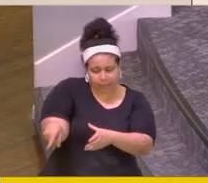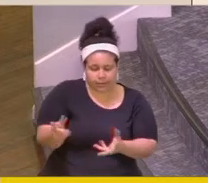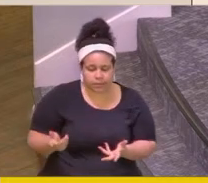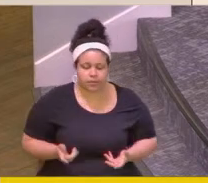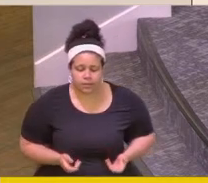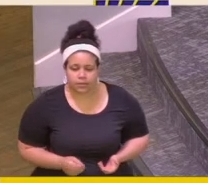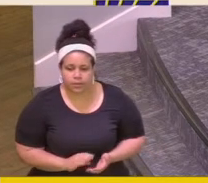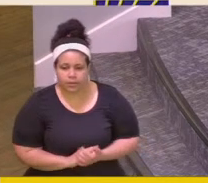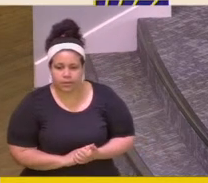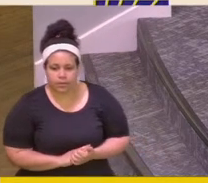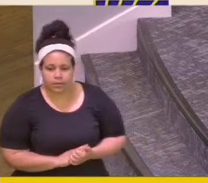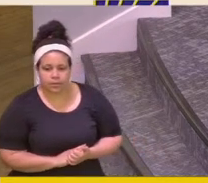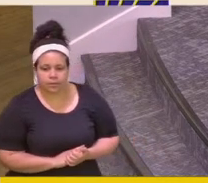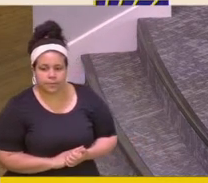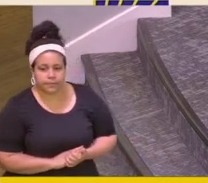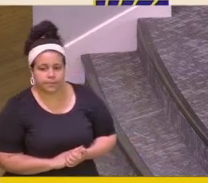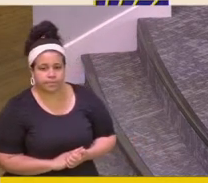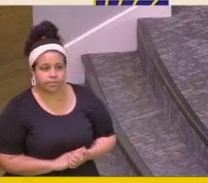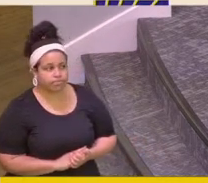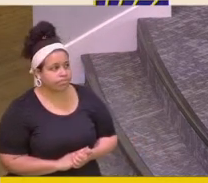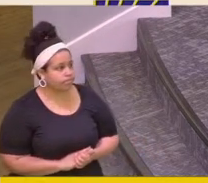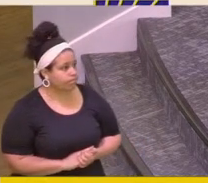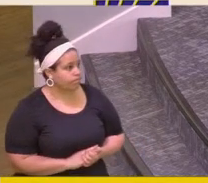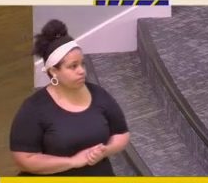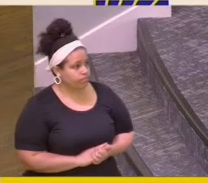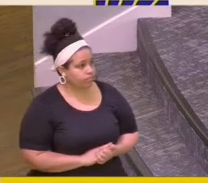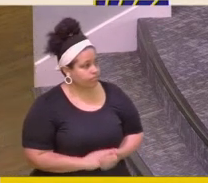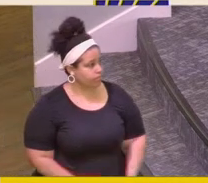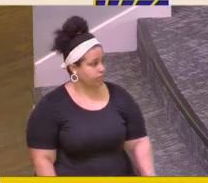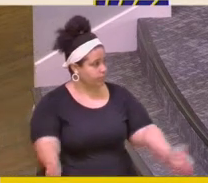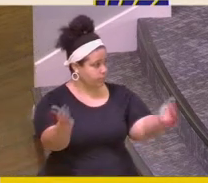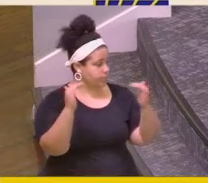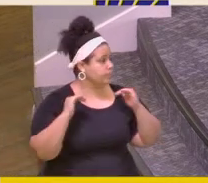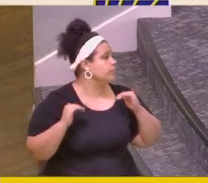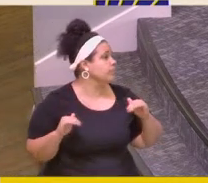So for the next steps,